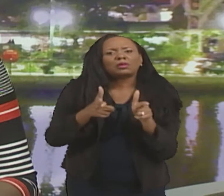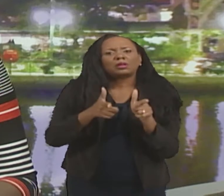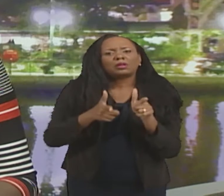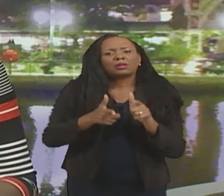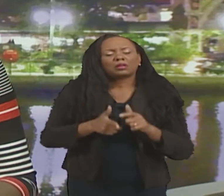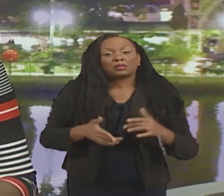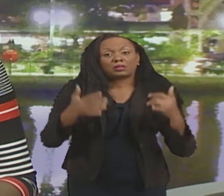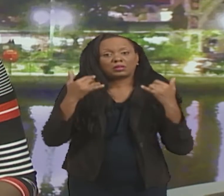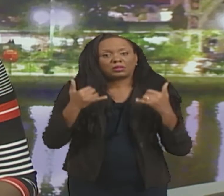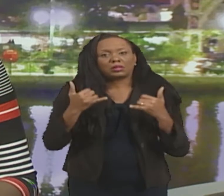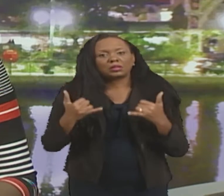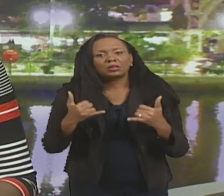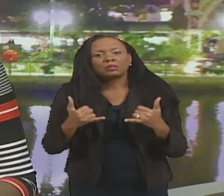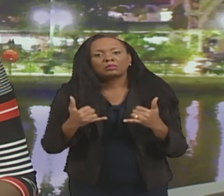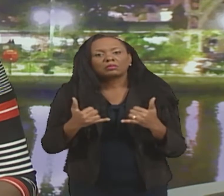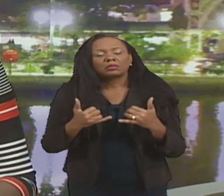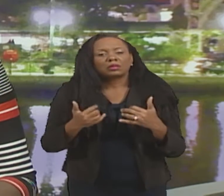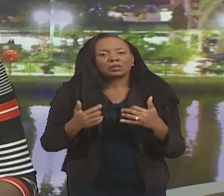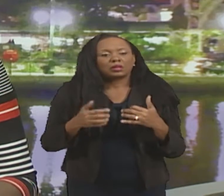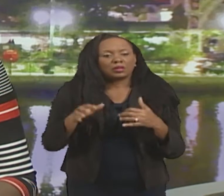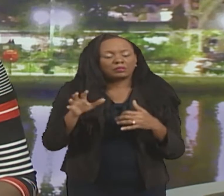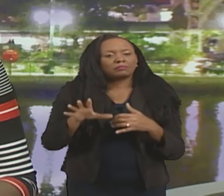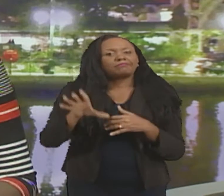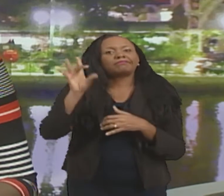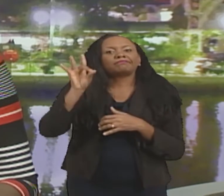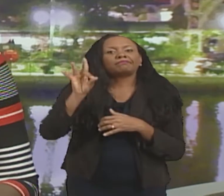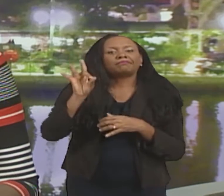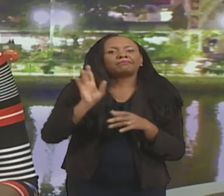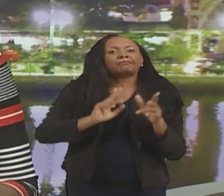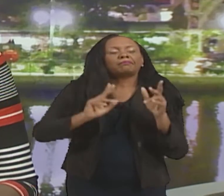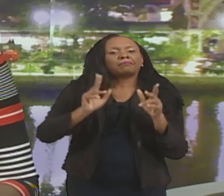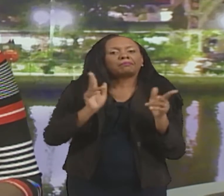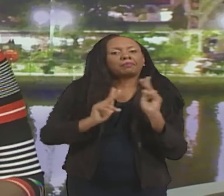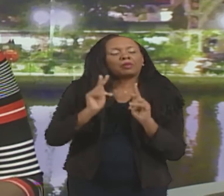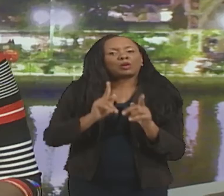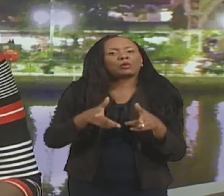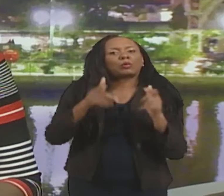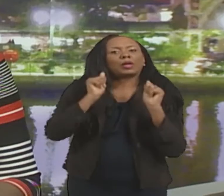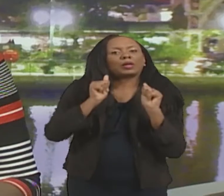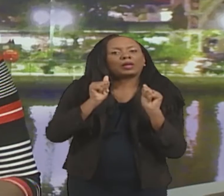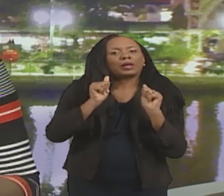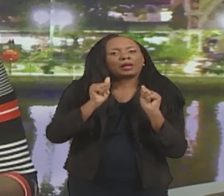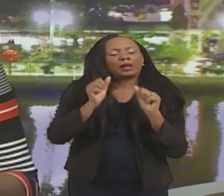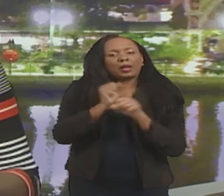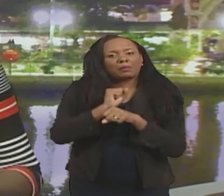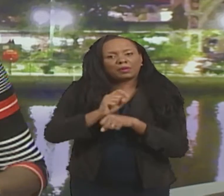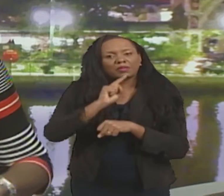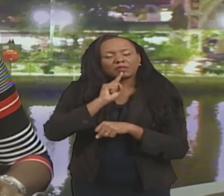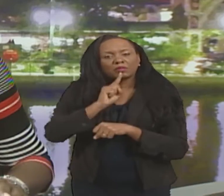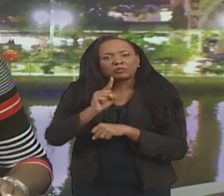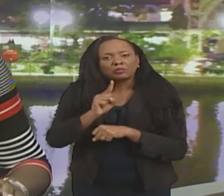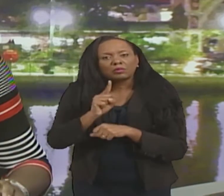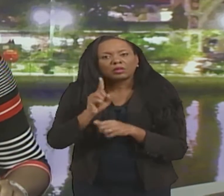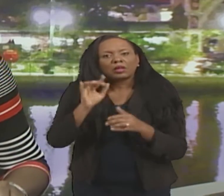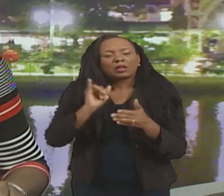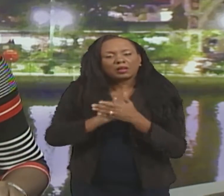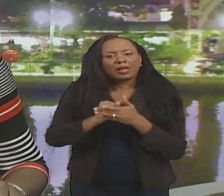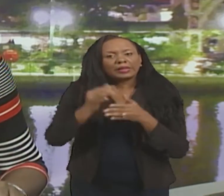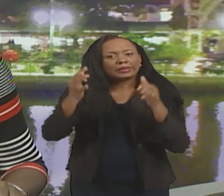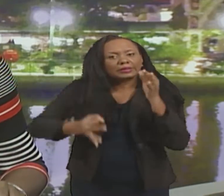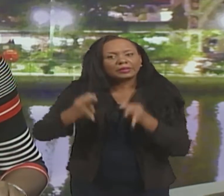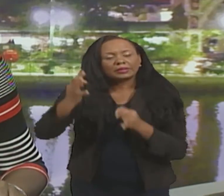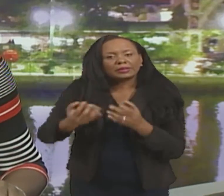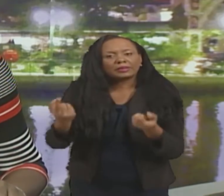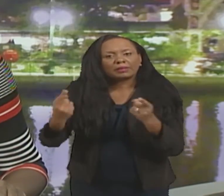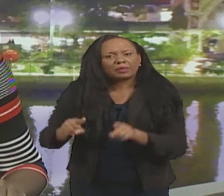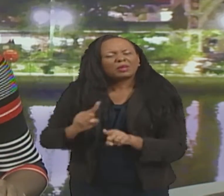force has done very well in bringing the perpetrators to justice in a timely fashion. But it's also important to find out how they're getting access to